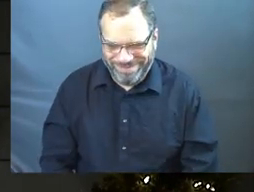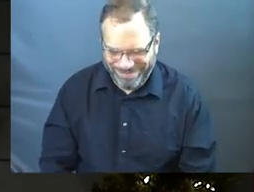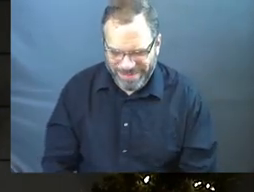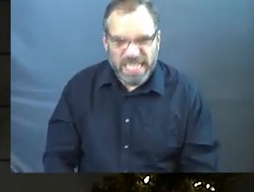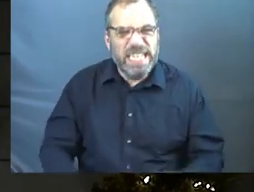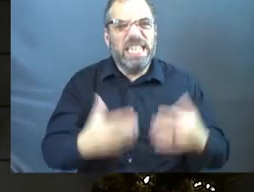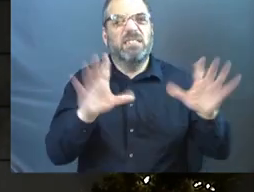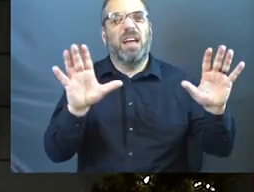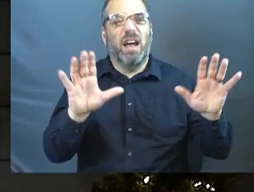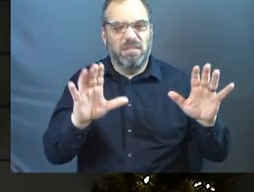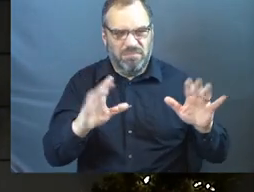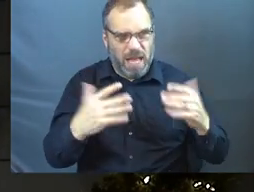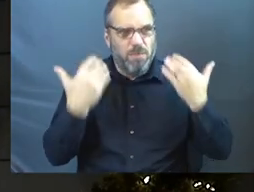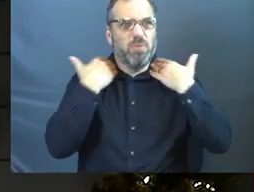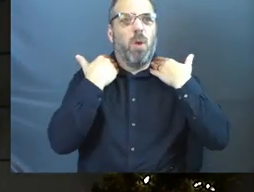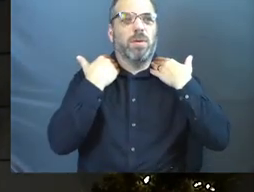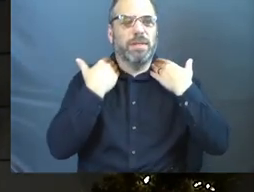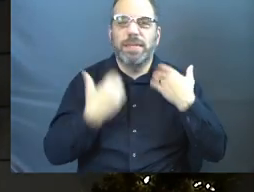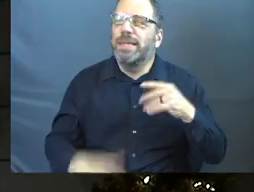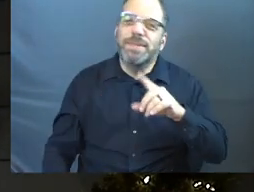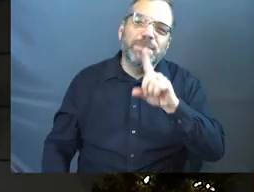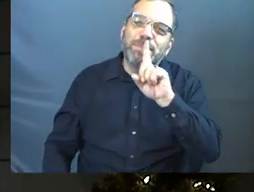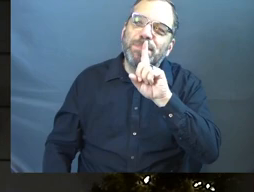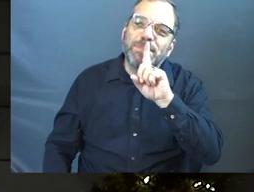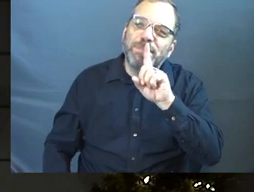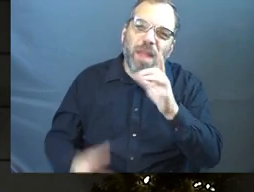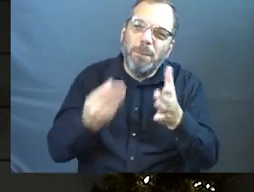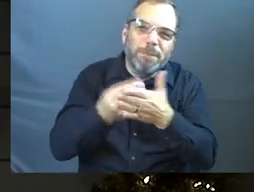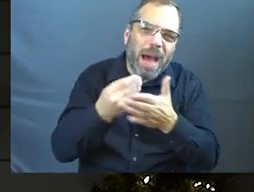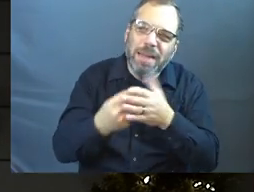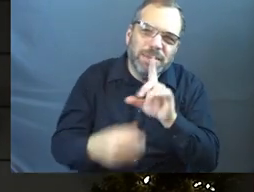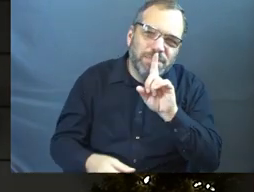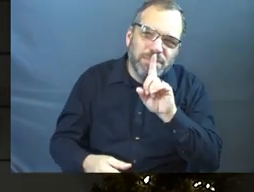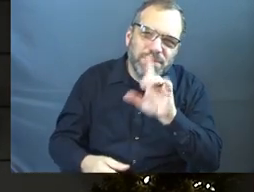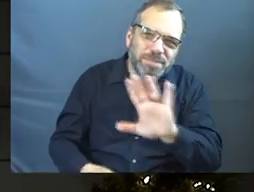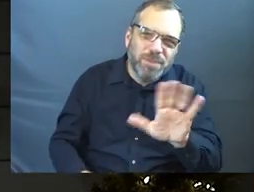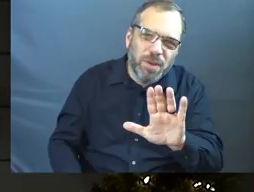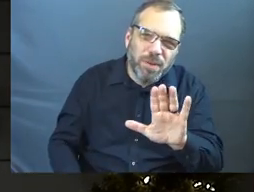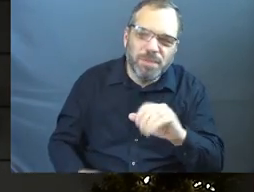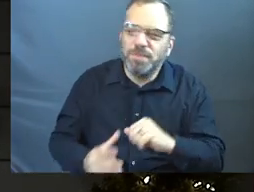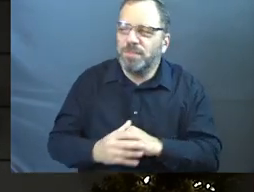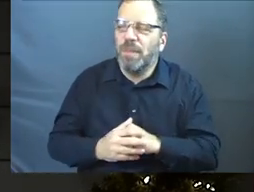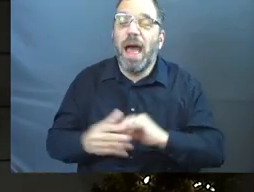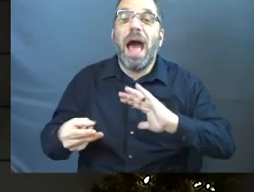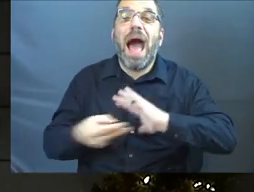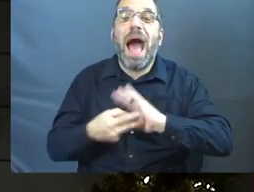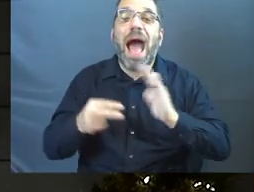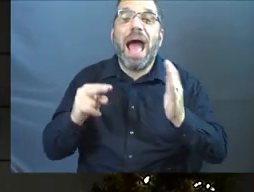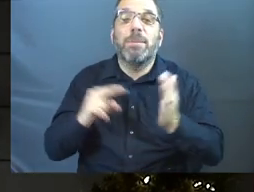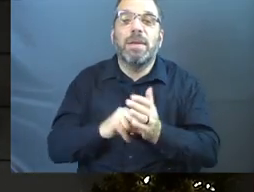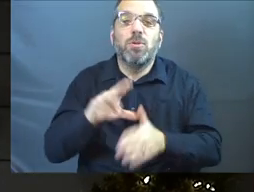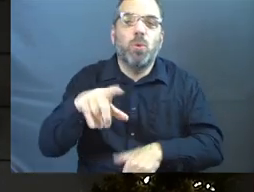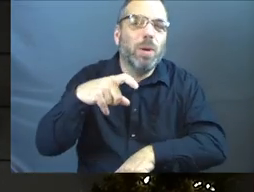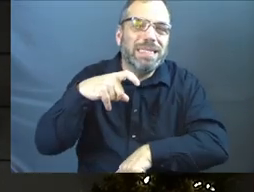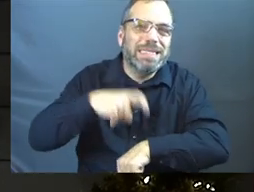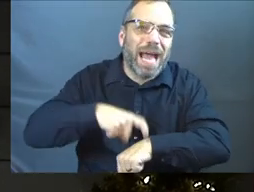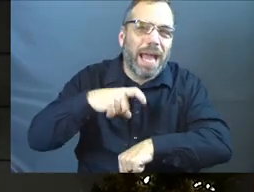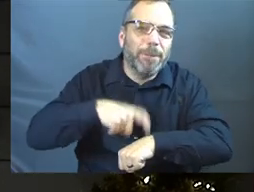It's done. I know that. But I'm not just talking about money. I'm not talking about finances. I'm talking about your